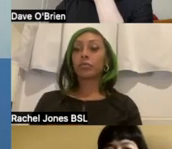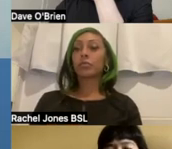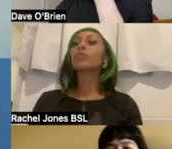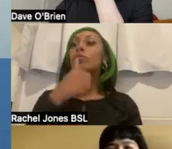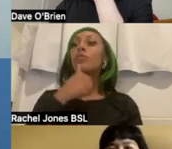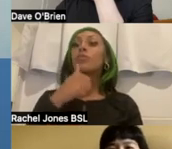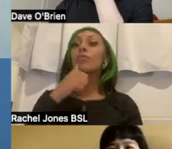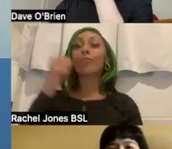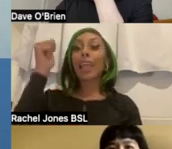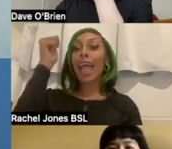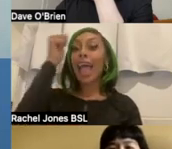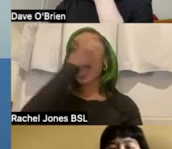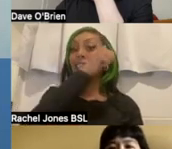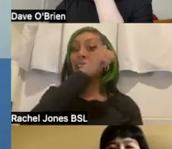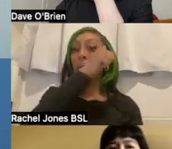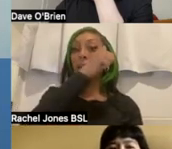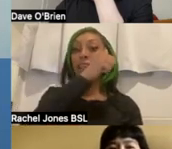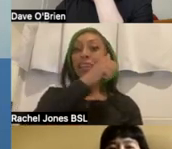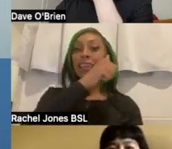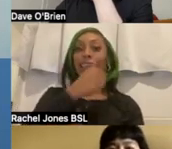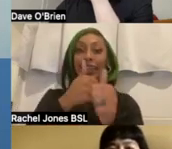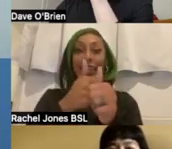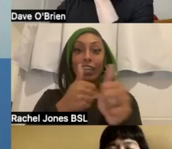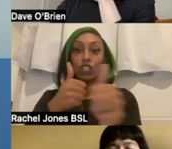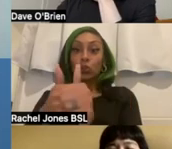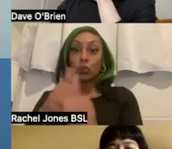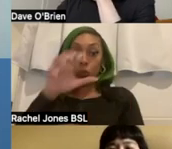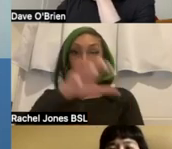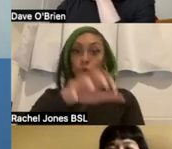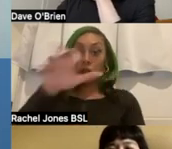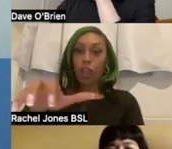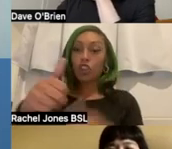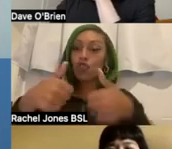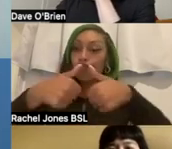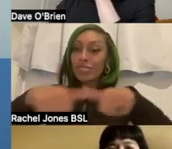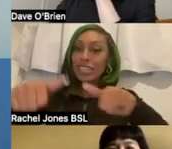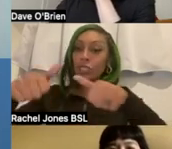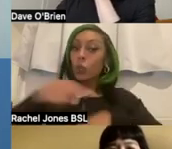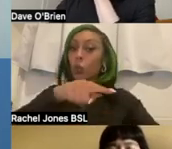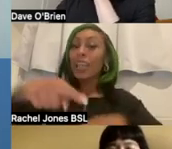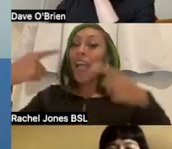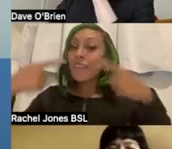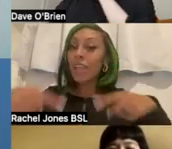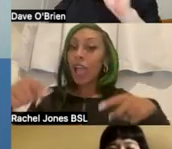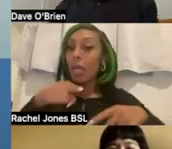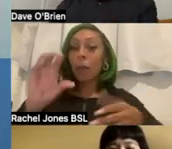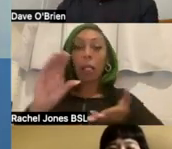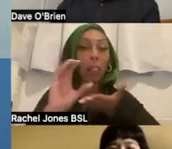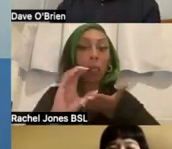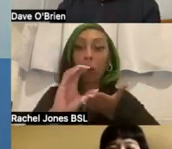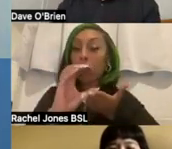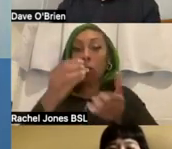that are available to us, and whether that is small pots of money or equipment